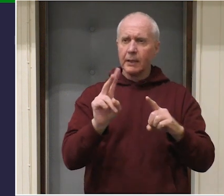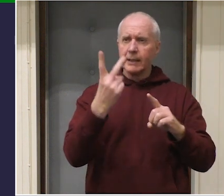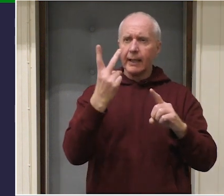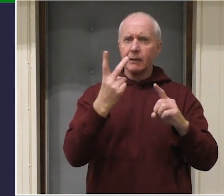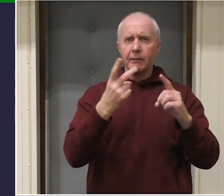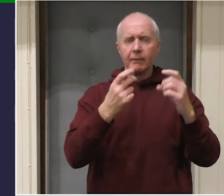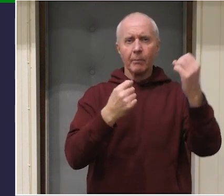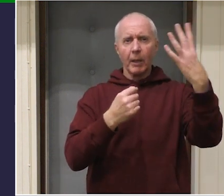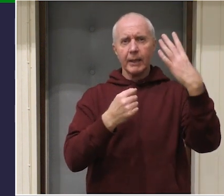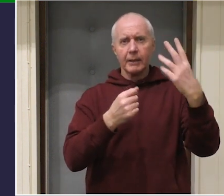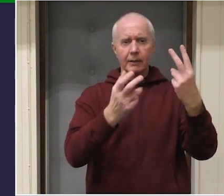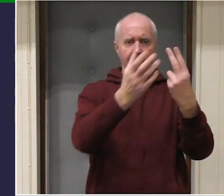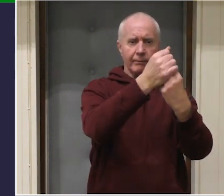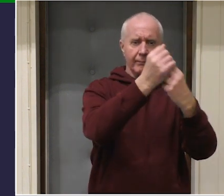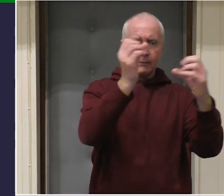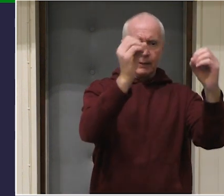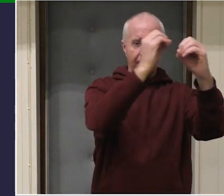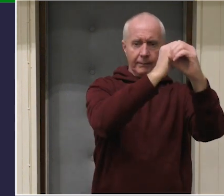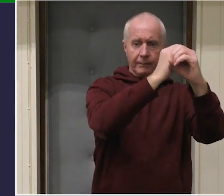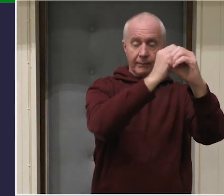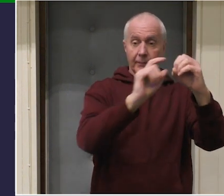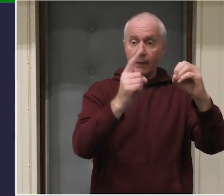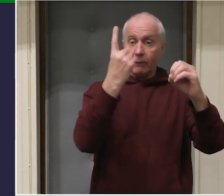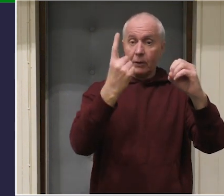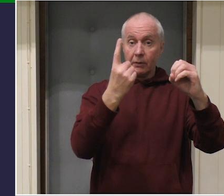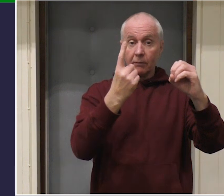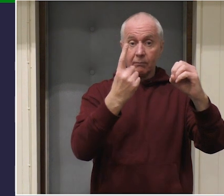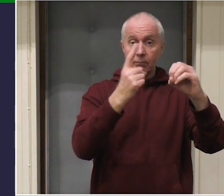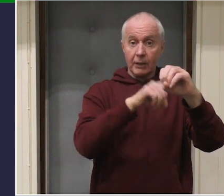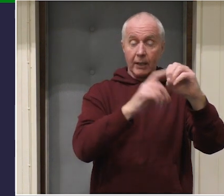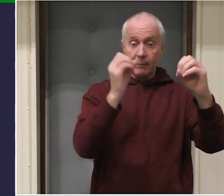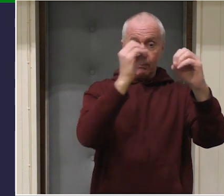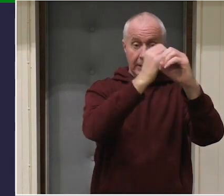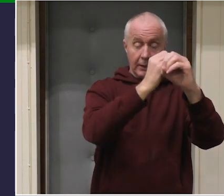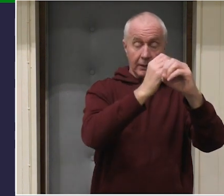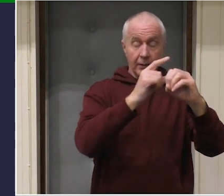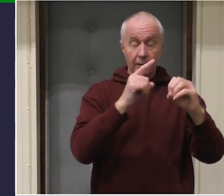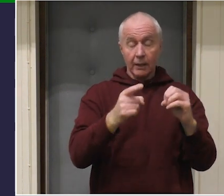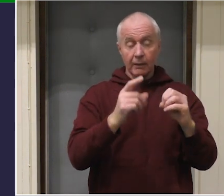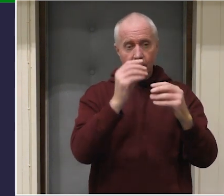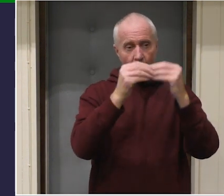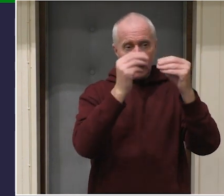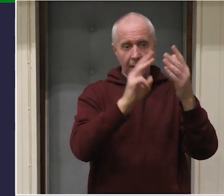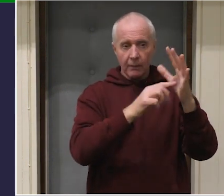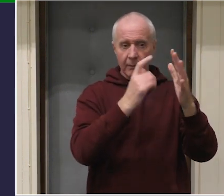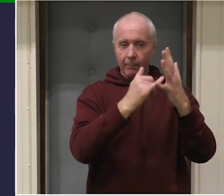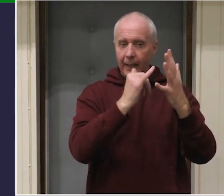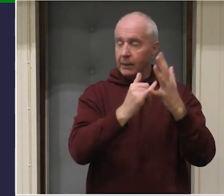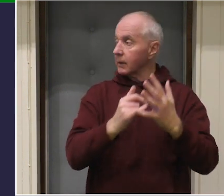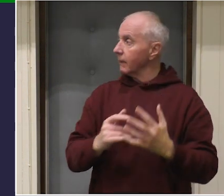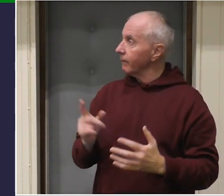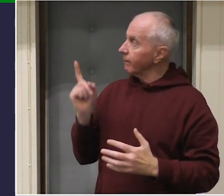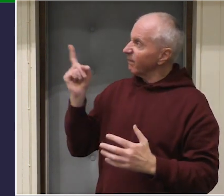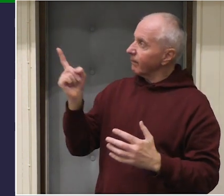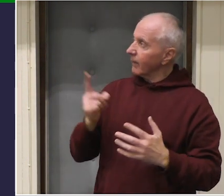binary. The first one ever measured this way. And from this, we measure masses, which look like this. Now, I'm not too worried